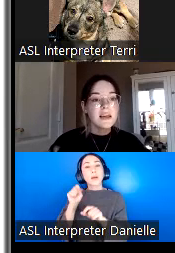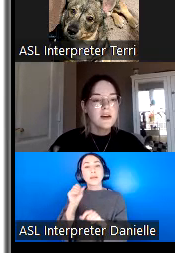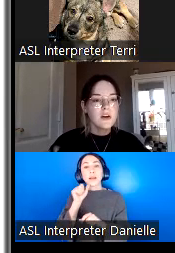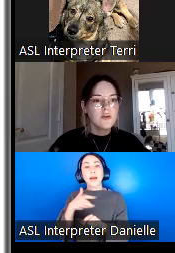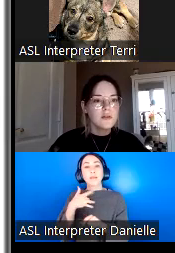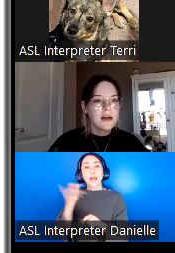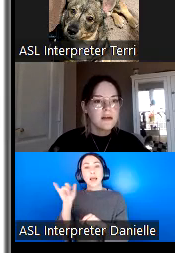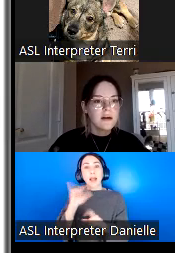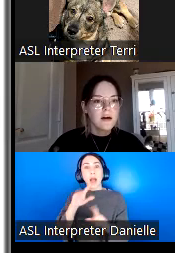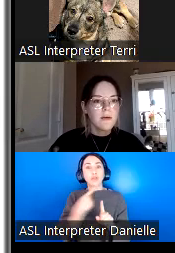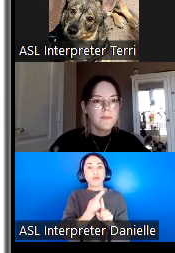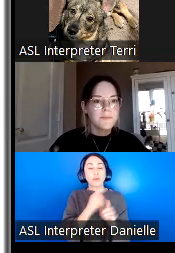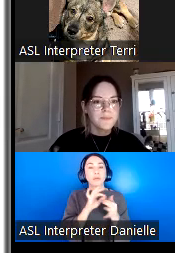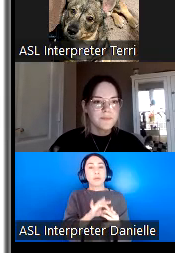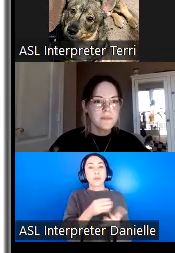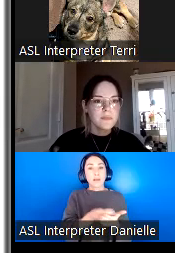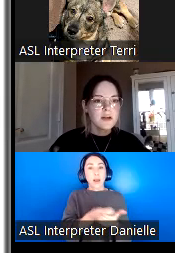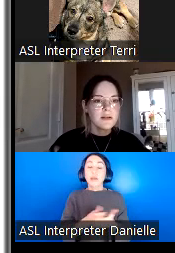And I think, like